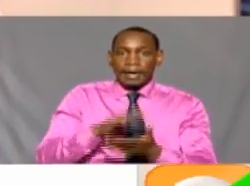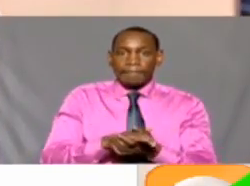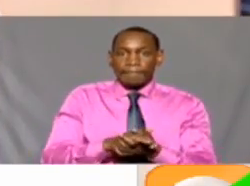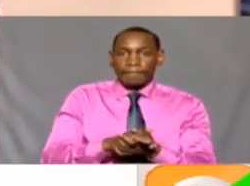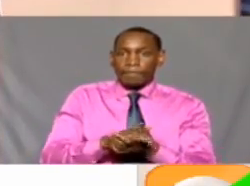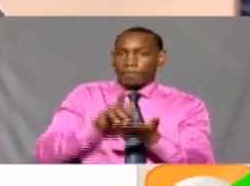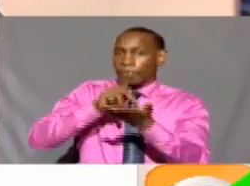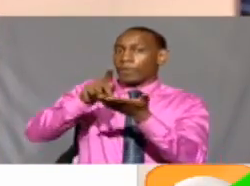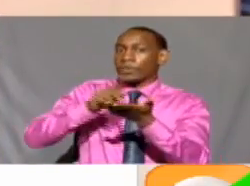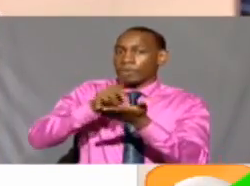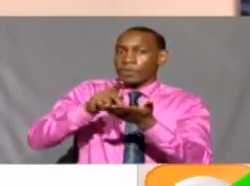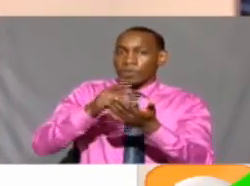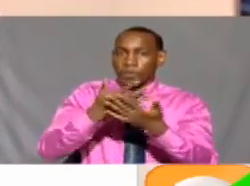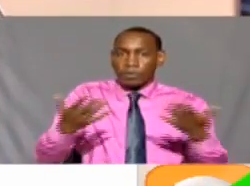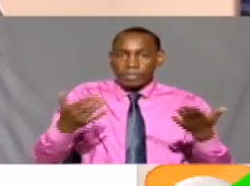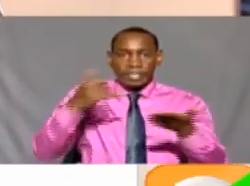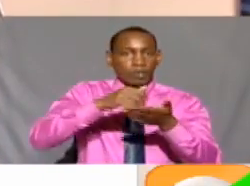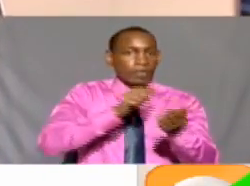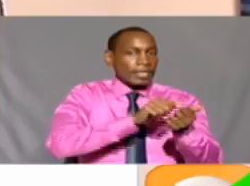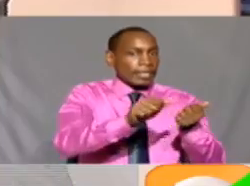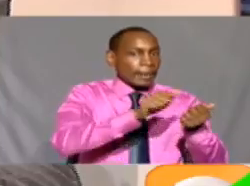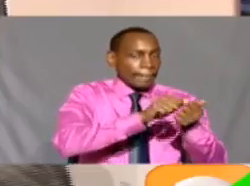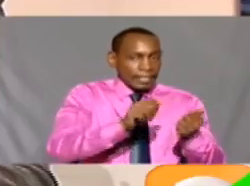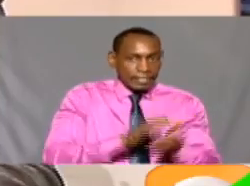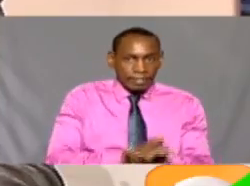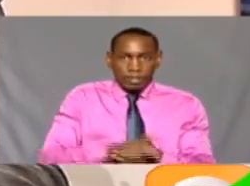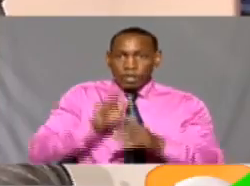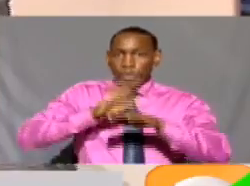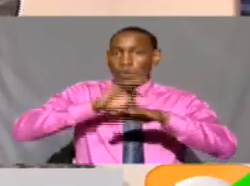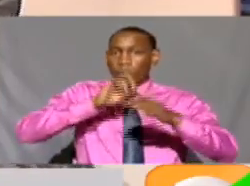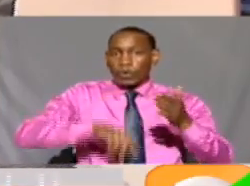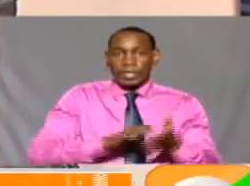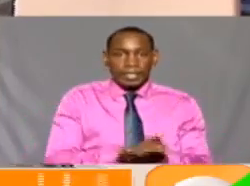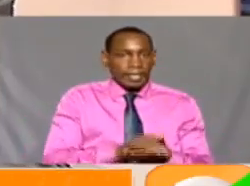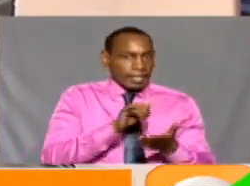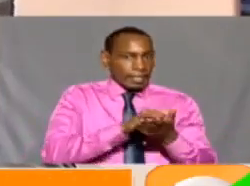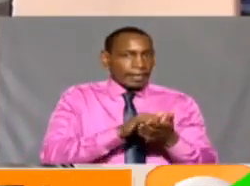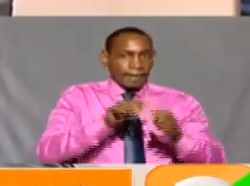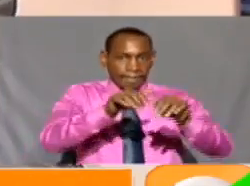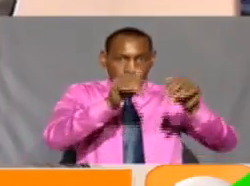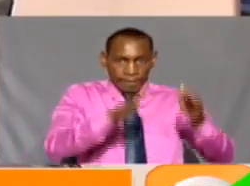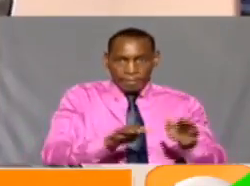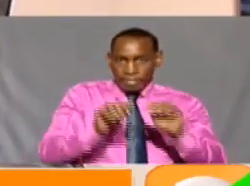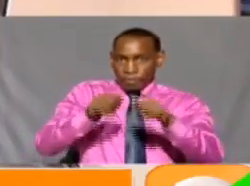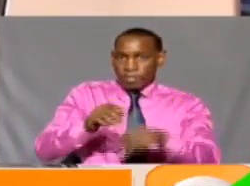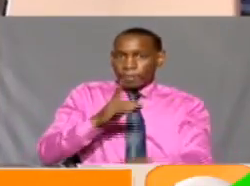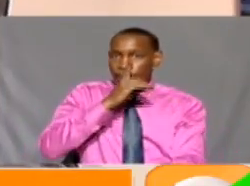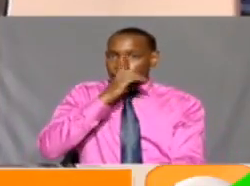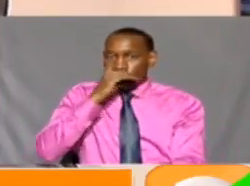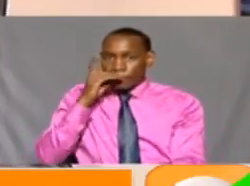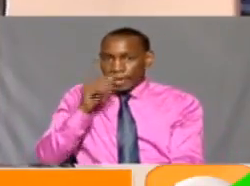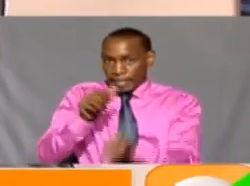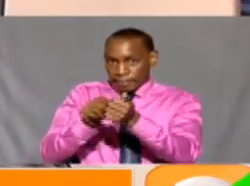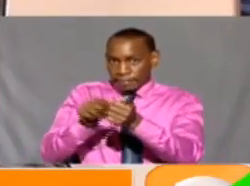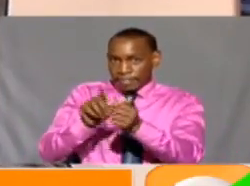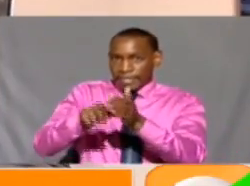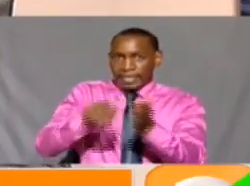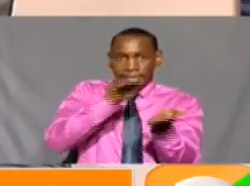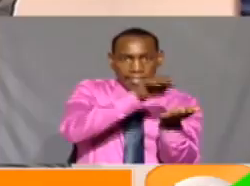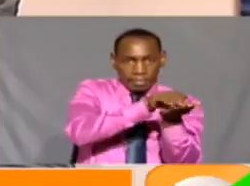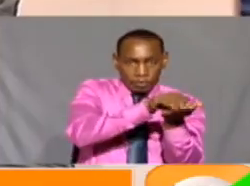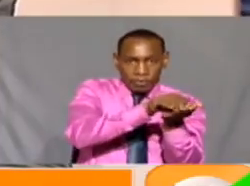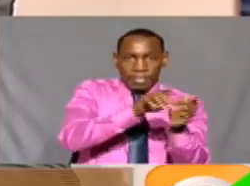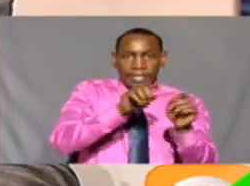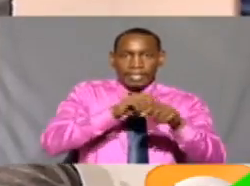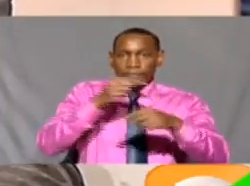aflatoxin for commodities like maize. So there is also need to make sure that farmers are able to dry the grain and store it, as well as